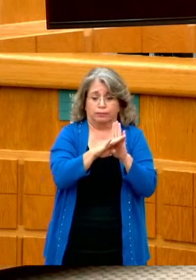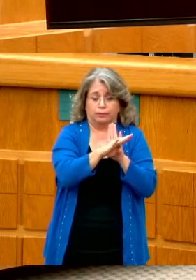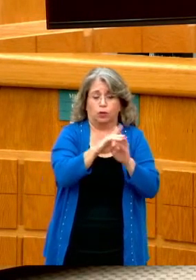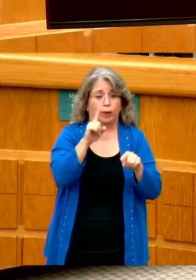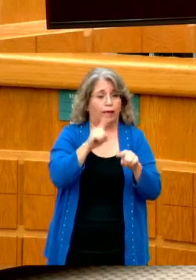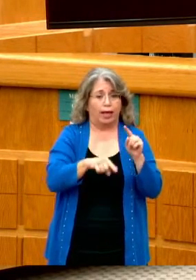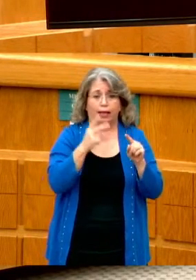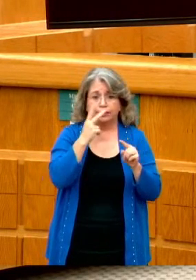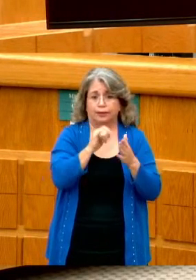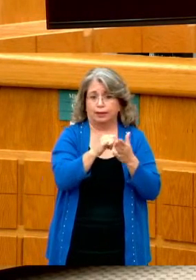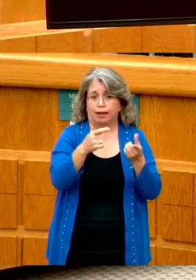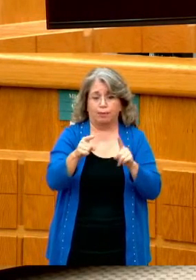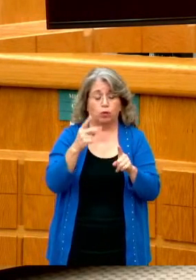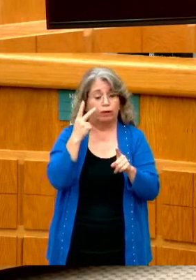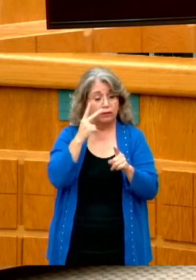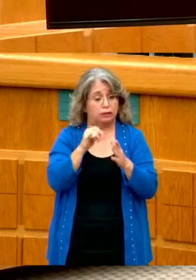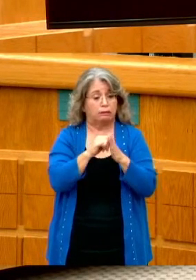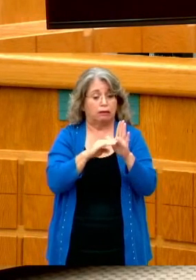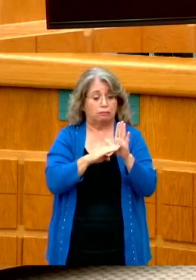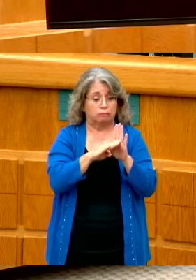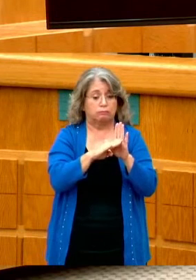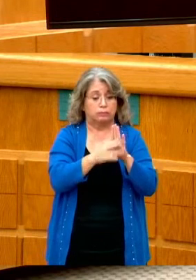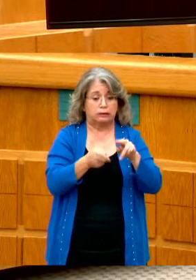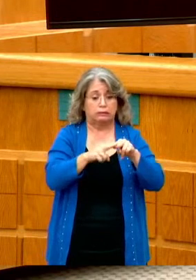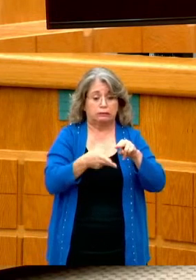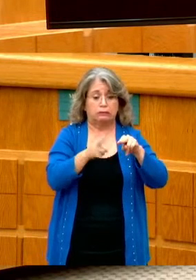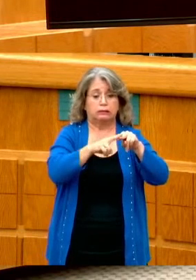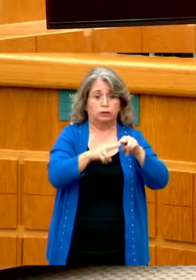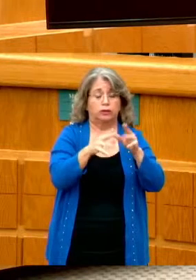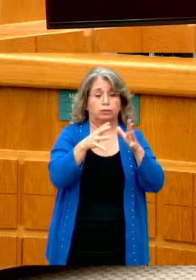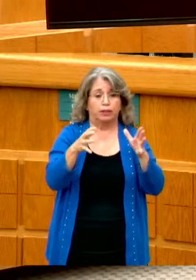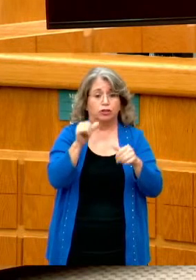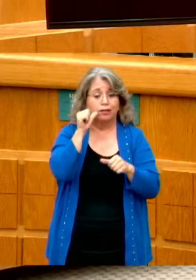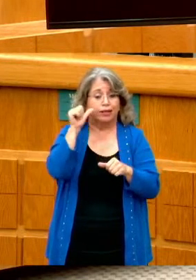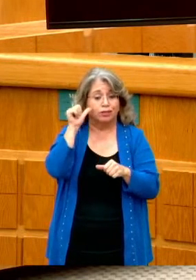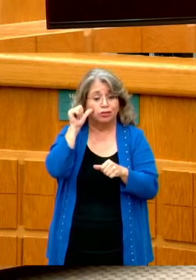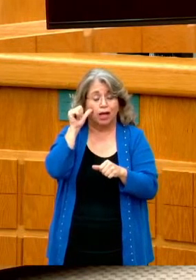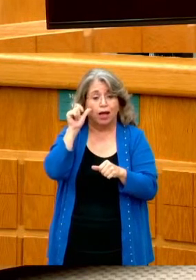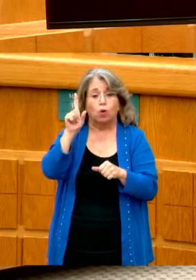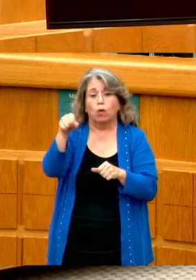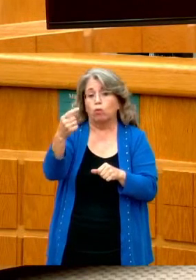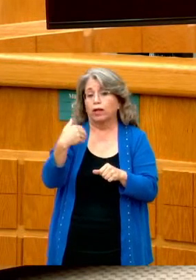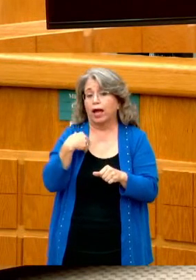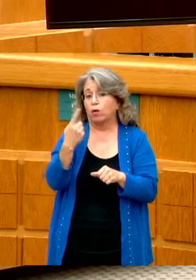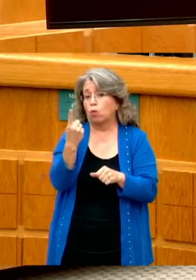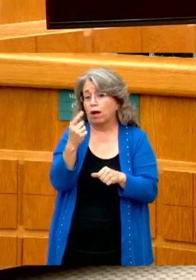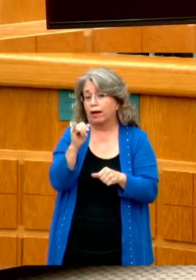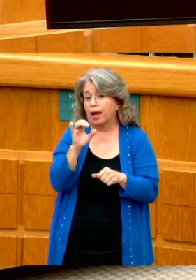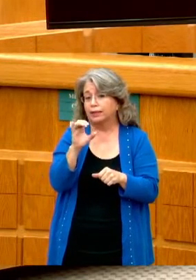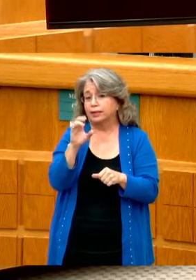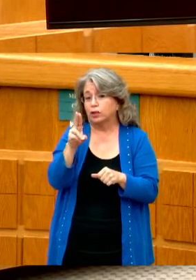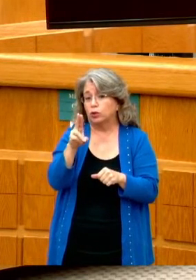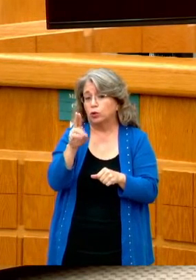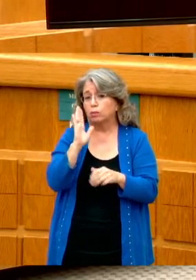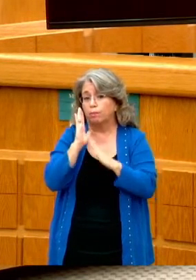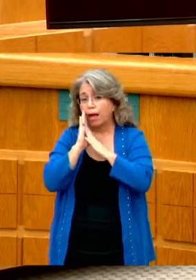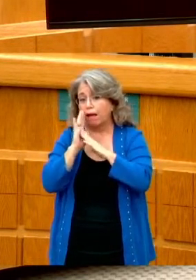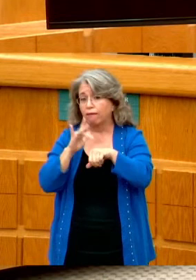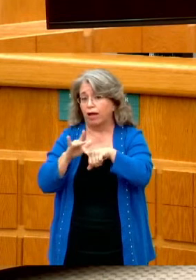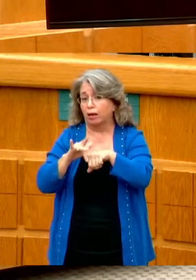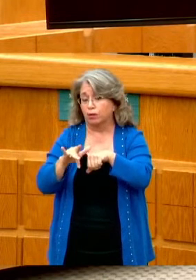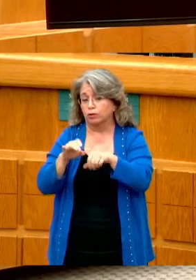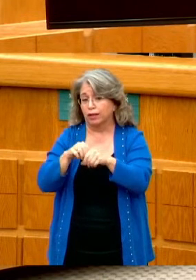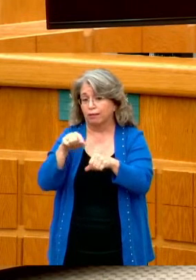We've seen it increase so much that yesterday we only had one ICU bed available at our county hospital.